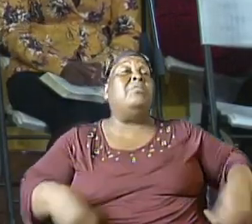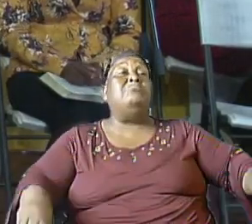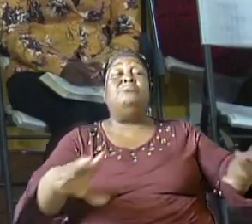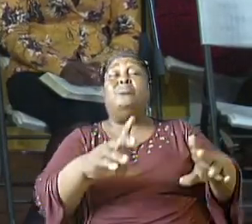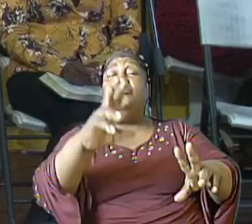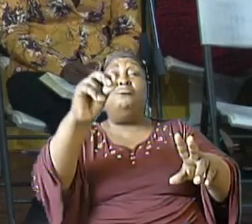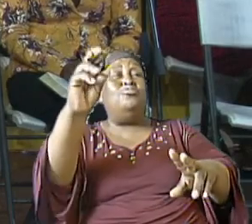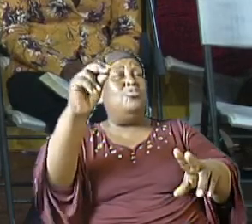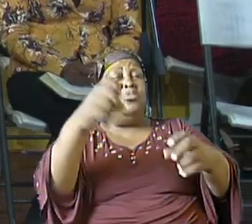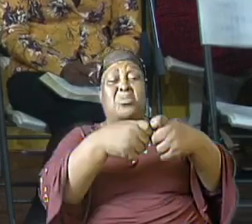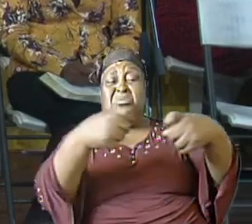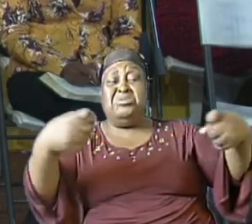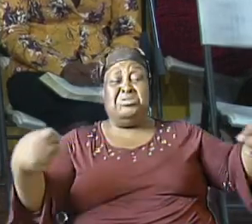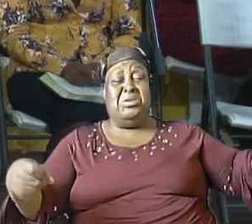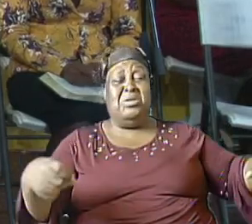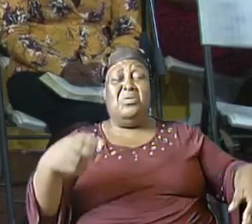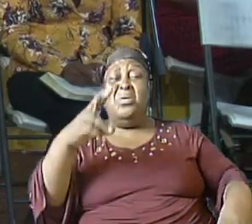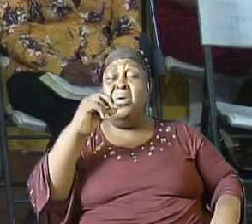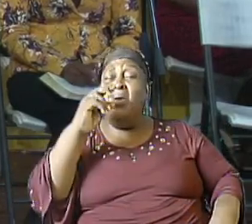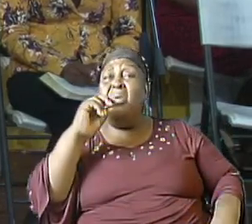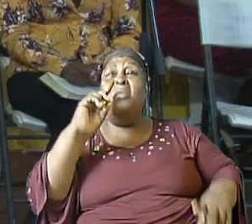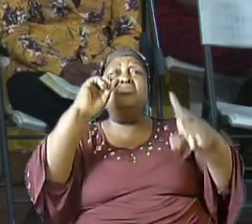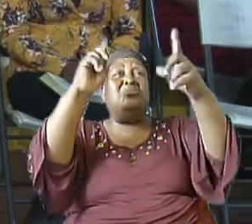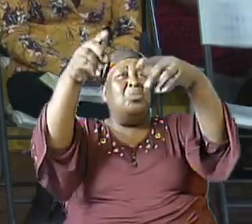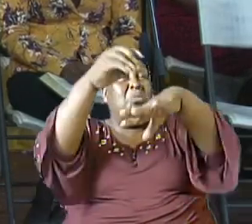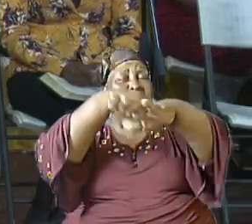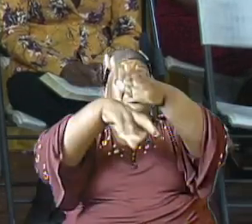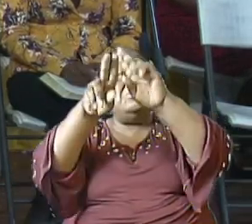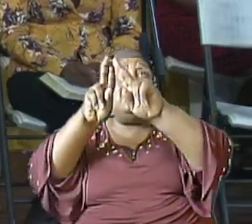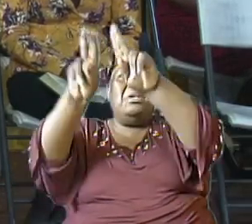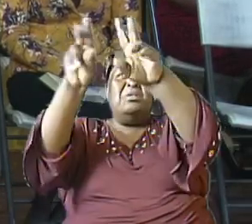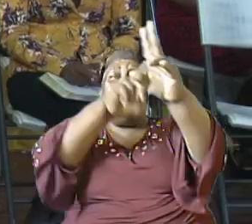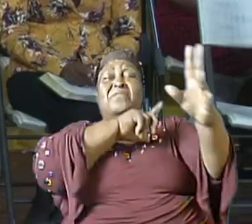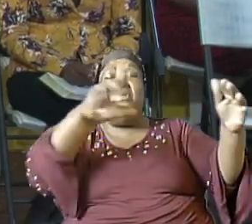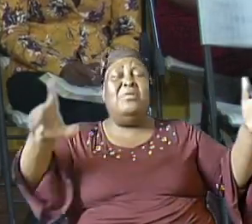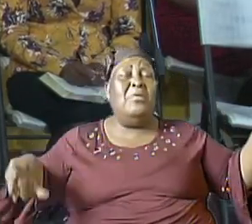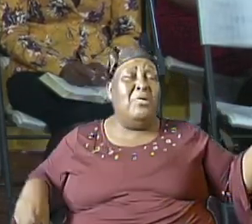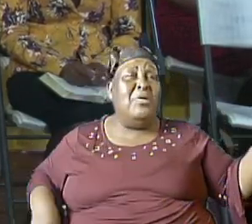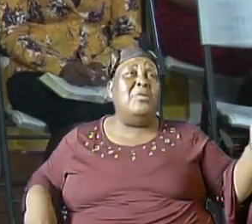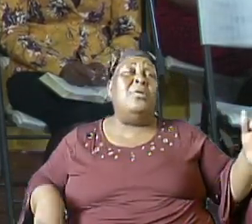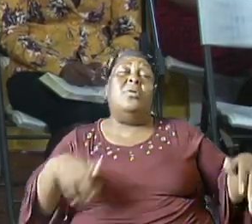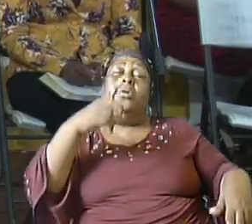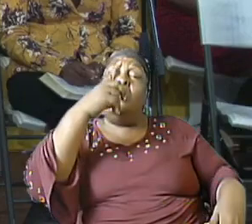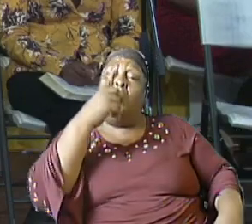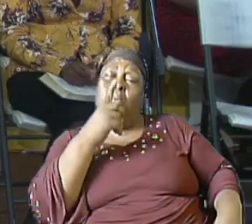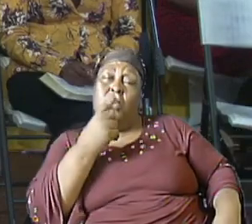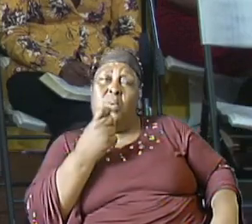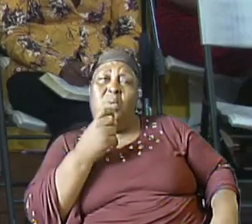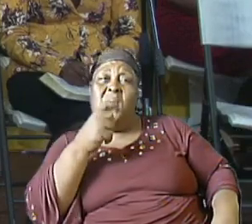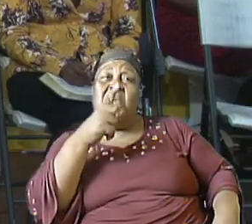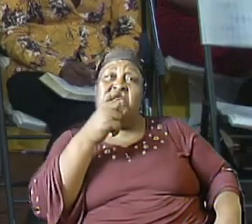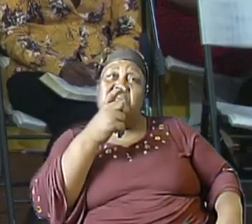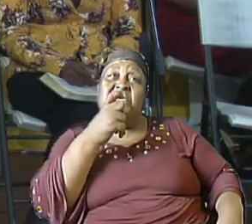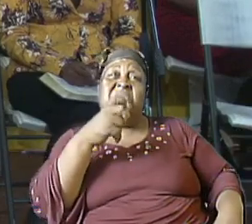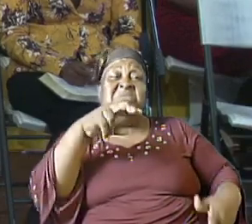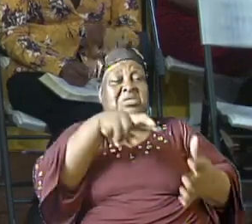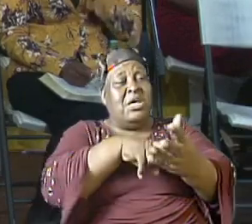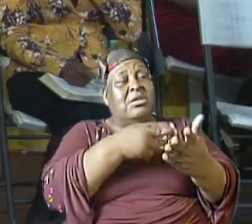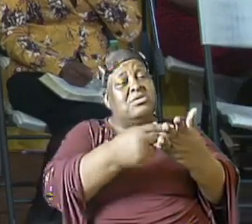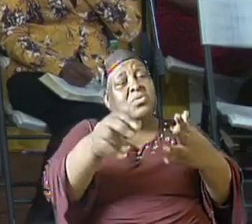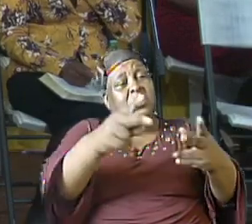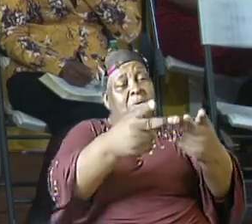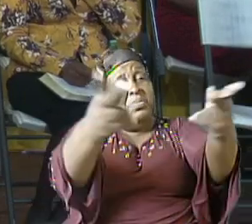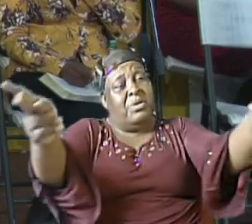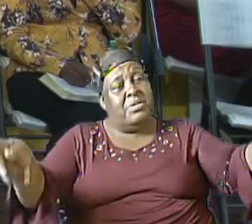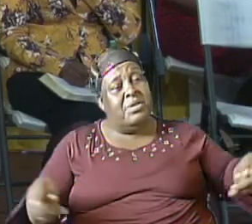shall enter in. Who shall ascend into the hill of the Lord? Or who shall stand in his holy